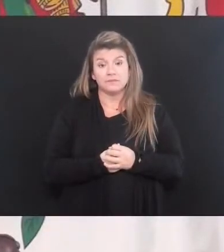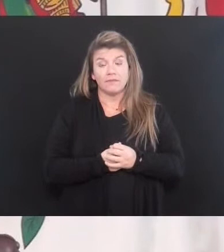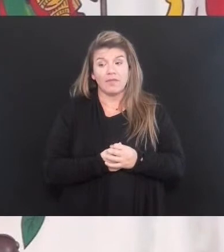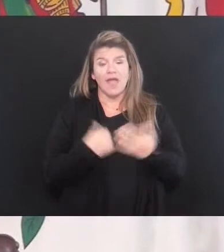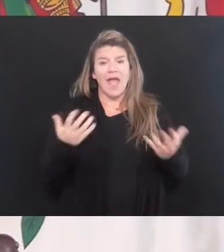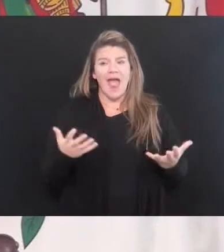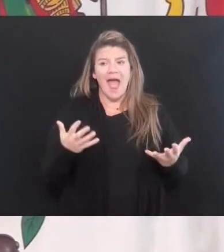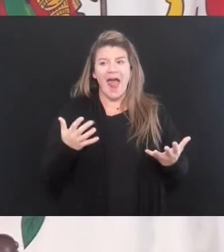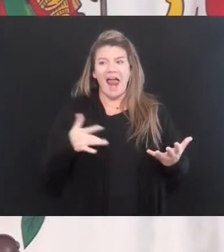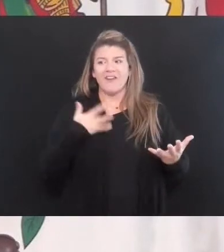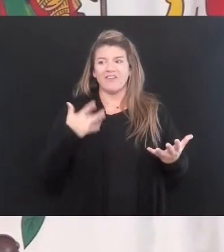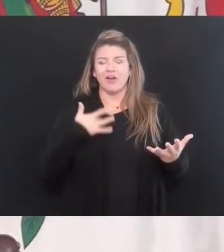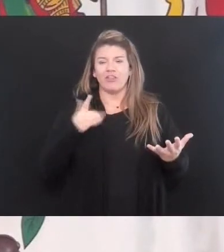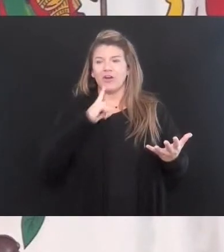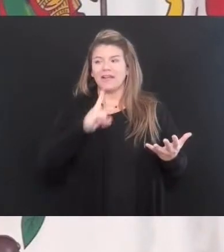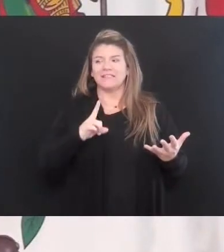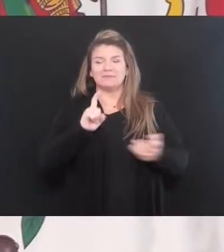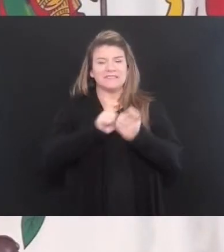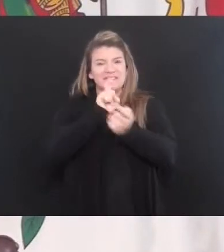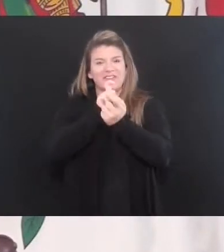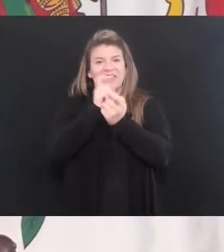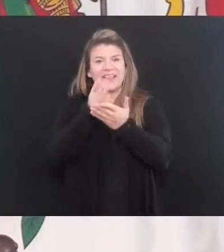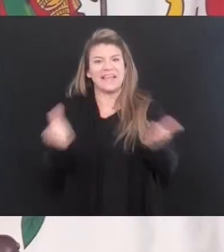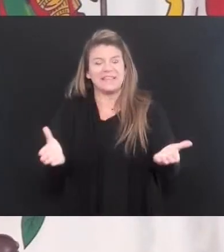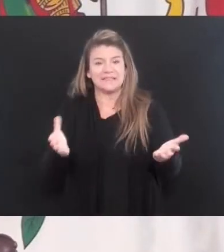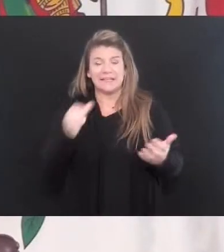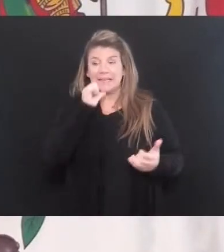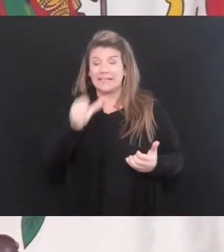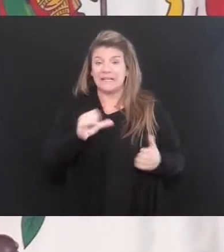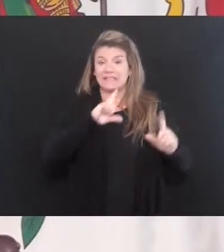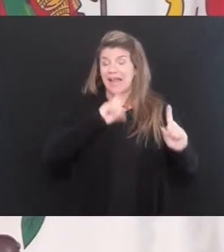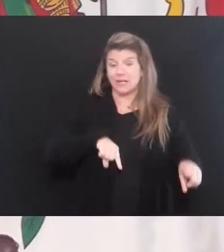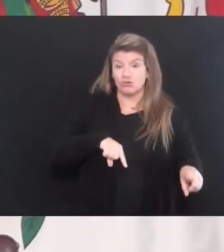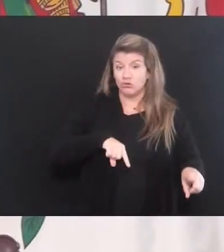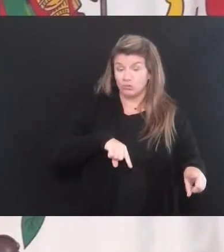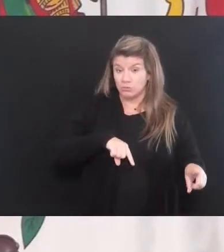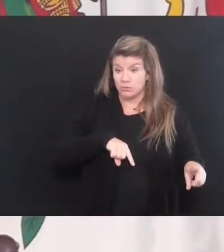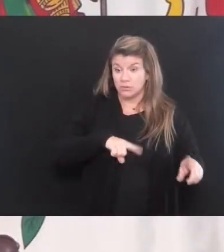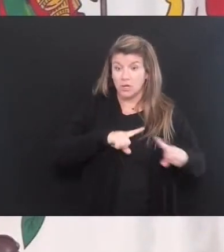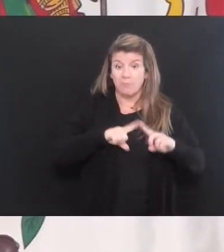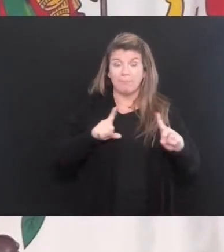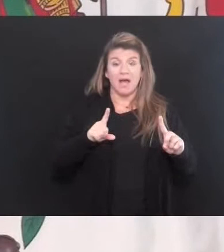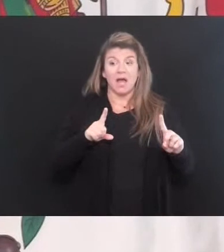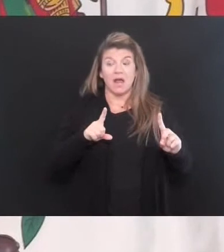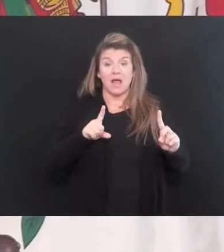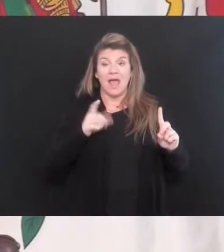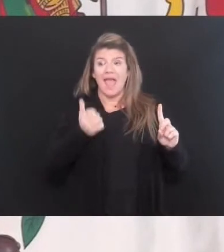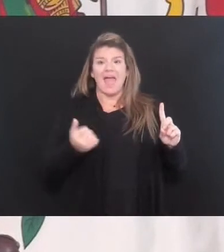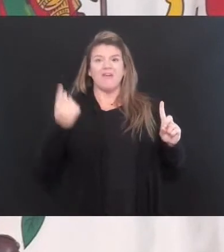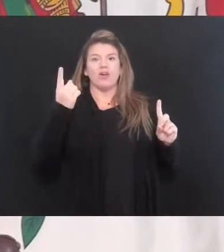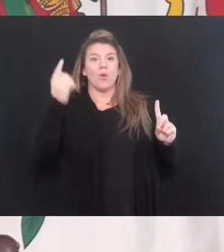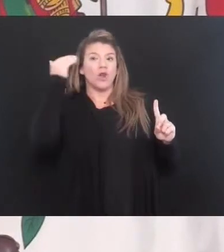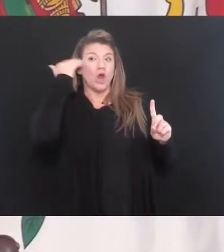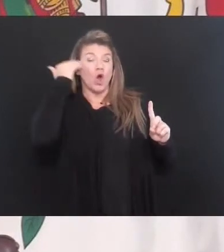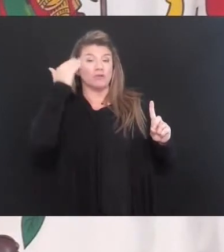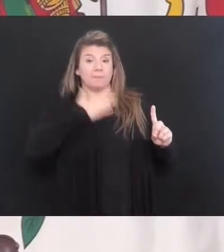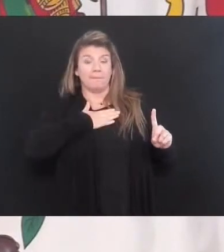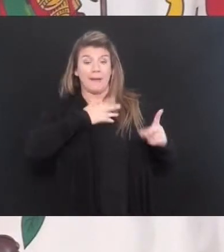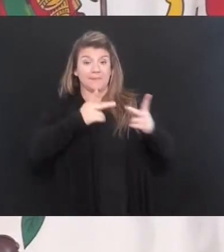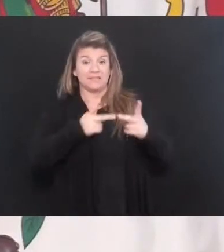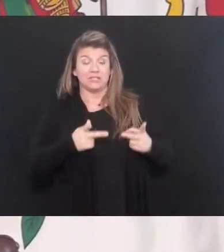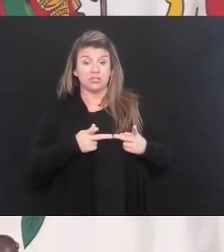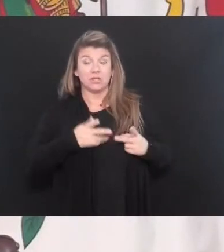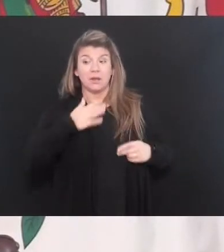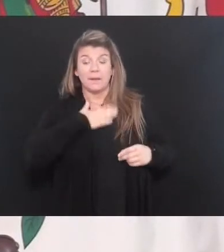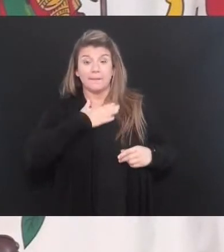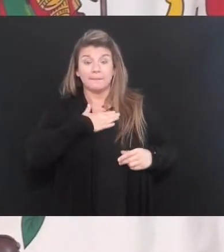I think there's certain things that it does not answer, but everybody knows my position. My position